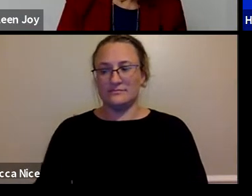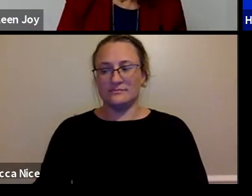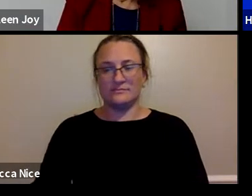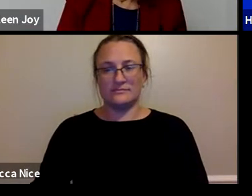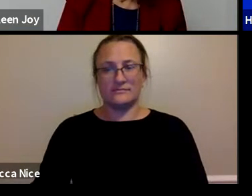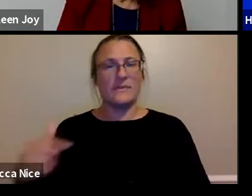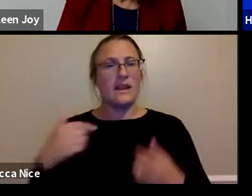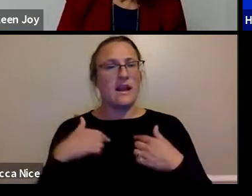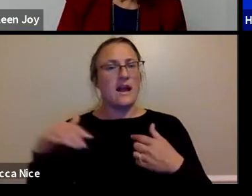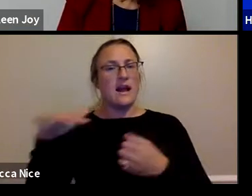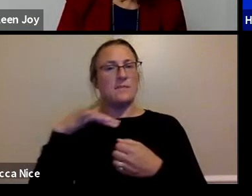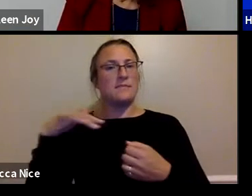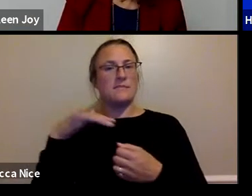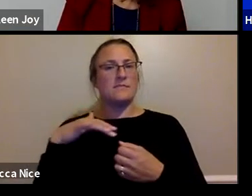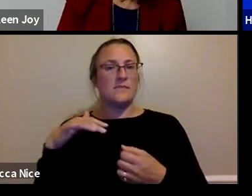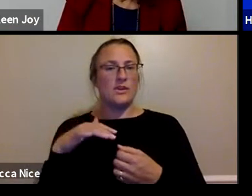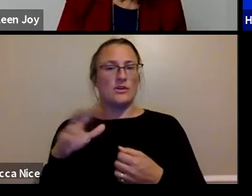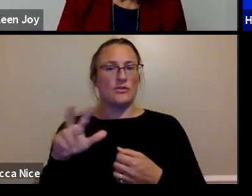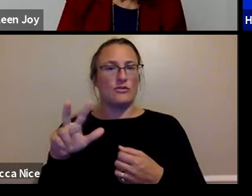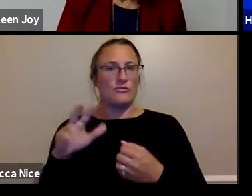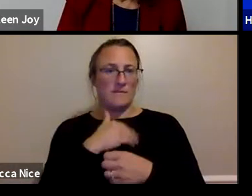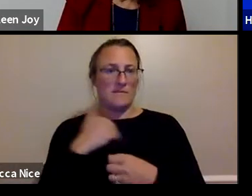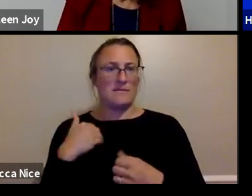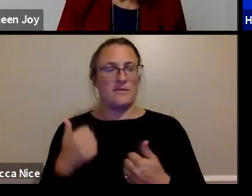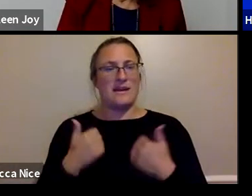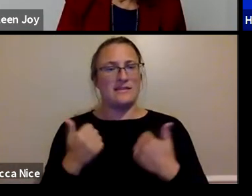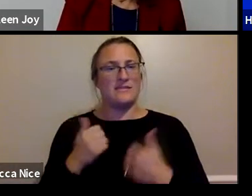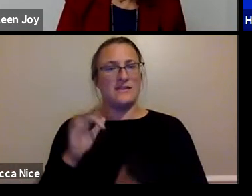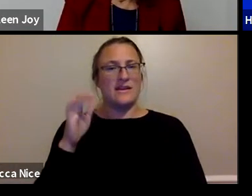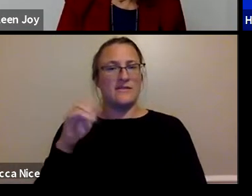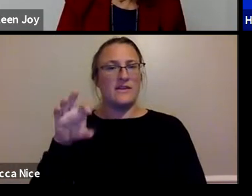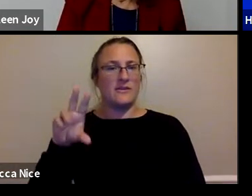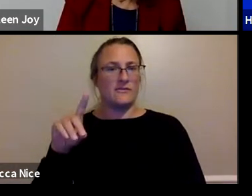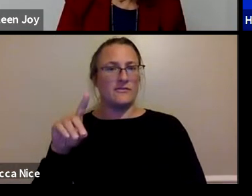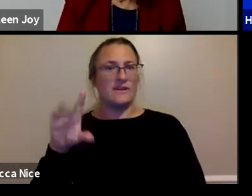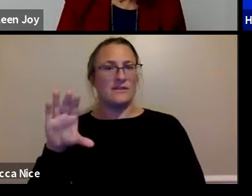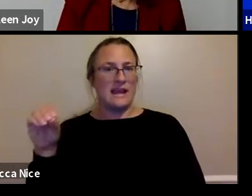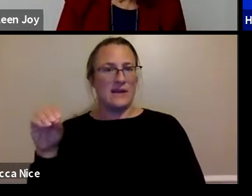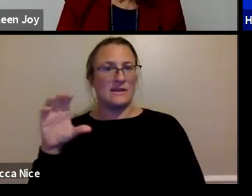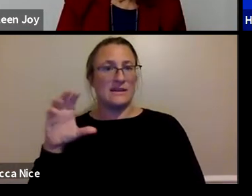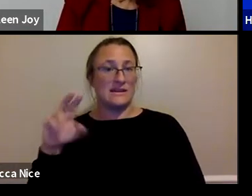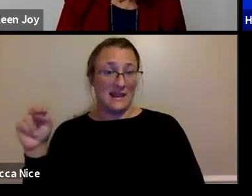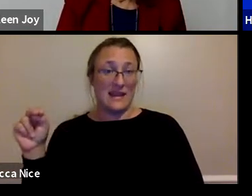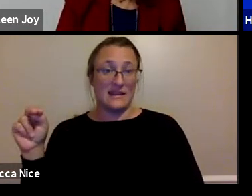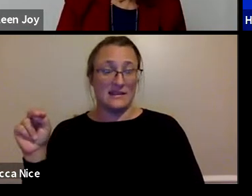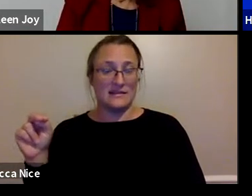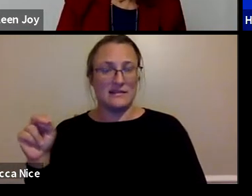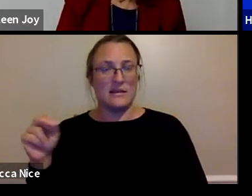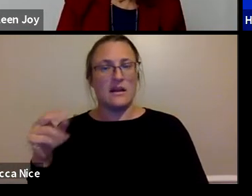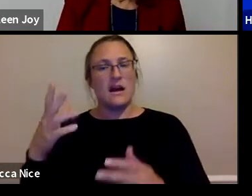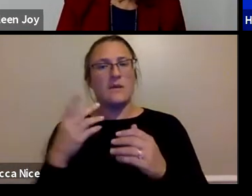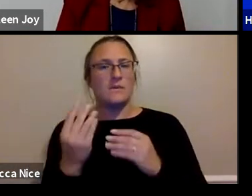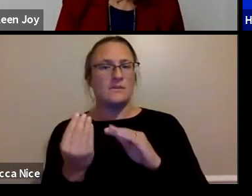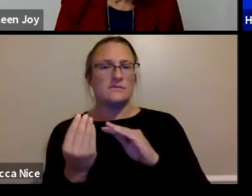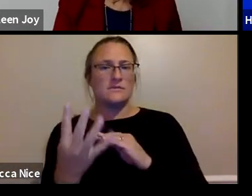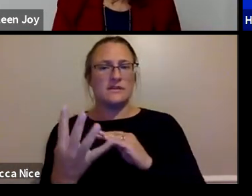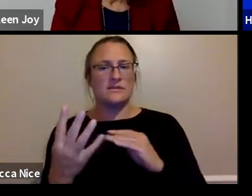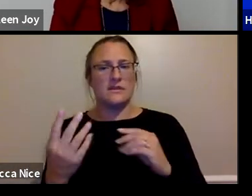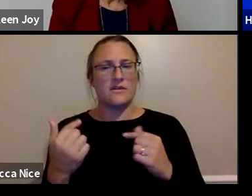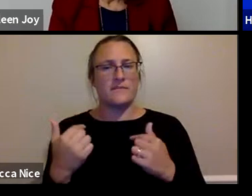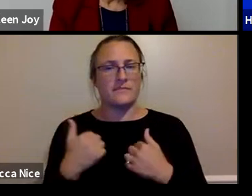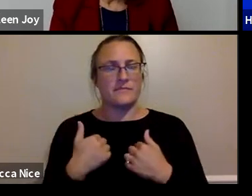I'm a local 3 member. I live here in Fairfield County in Connecticut, and I just wanted to highlight I had